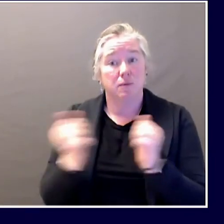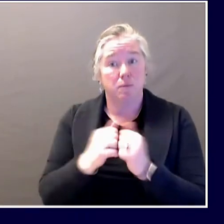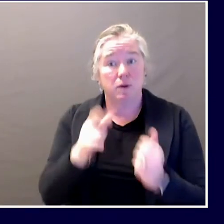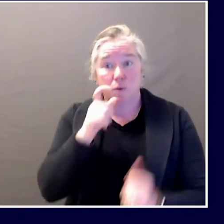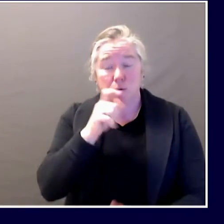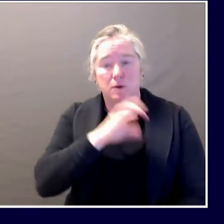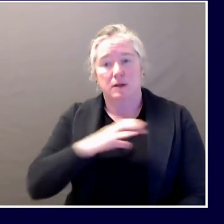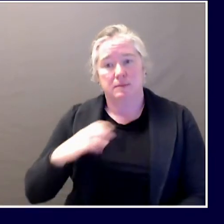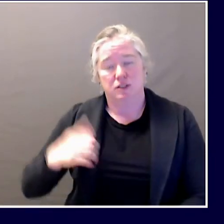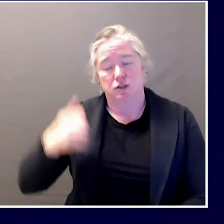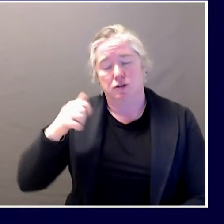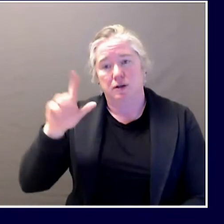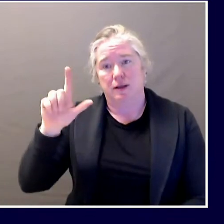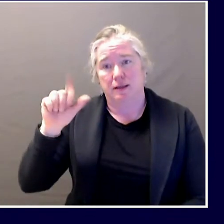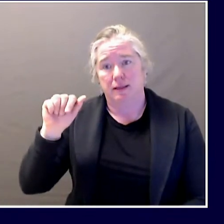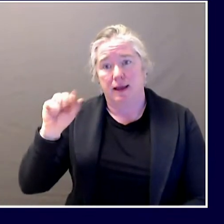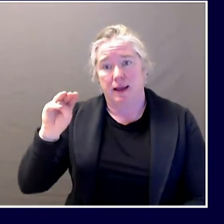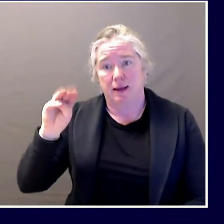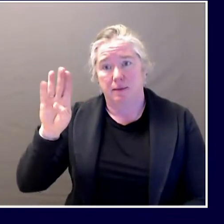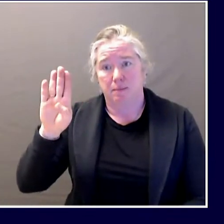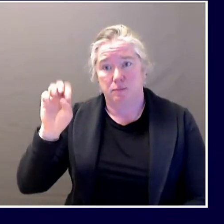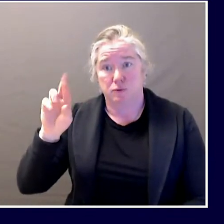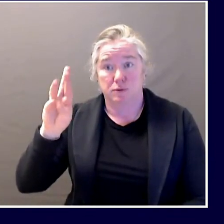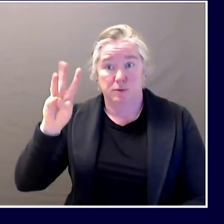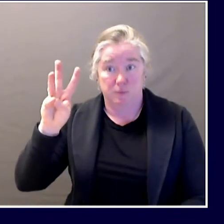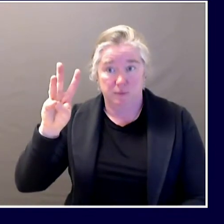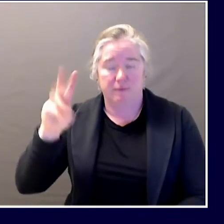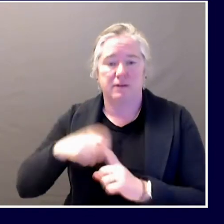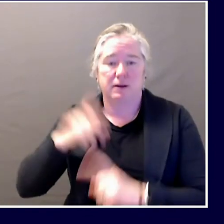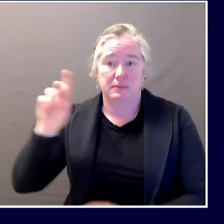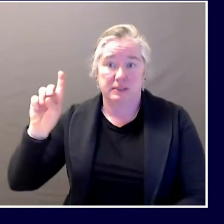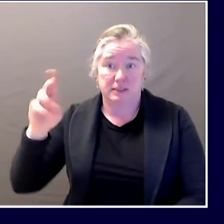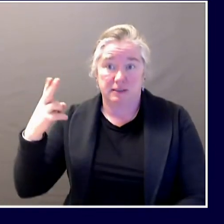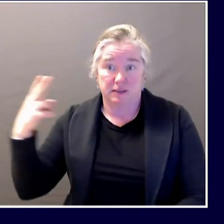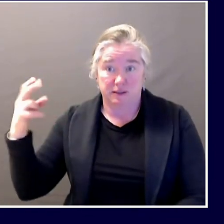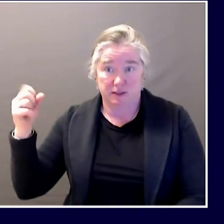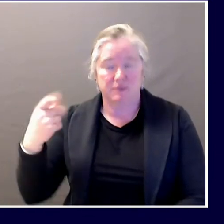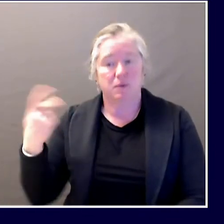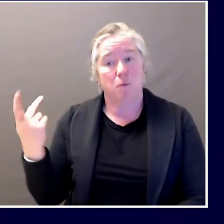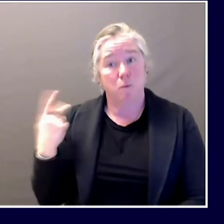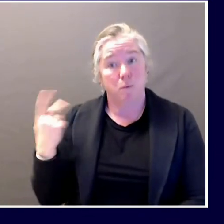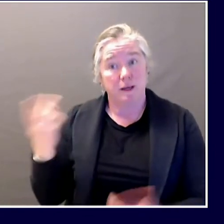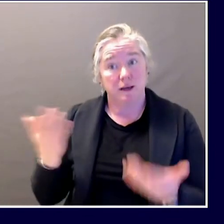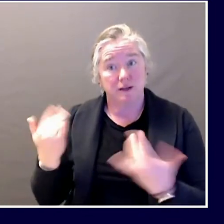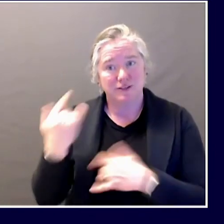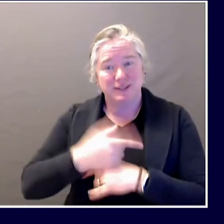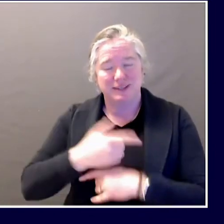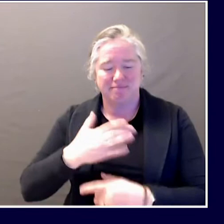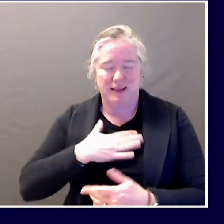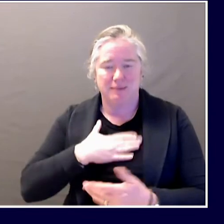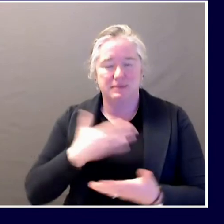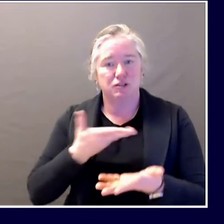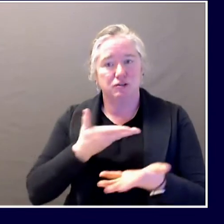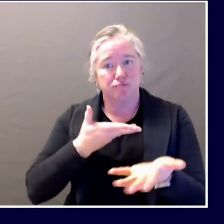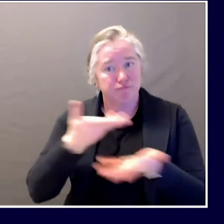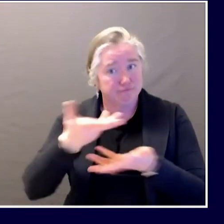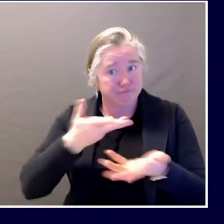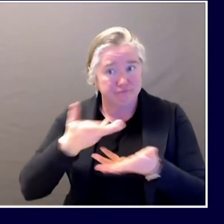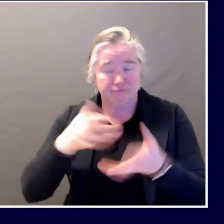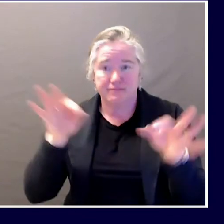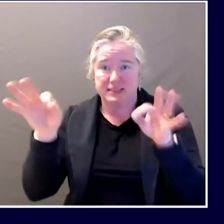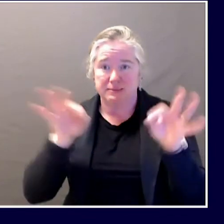Jean Wambrew from Maine's Department of Health and Human Services. Commissioner Wambrew and I are happy to be able to join you this